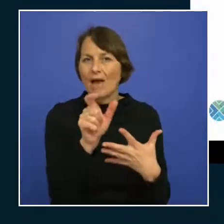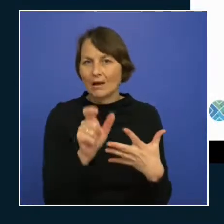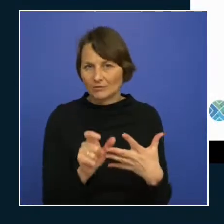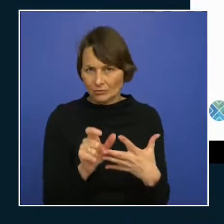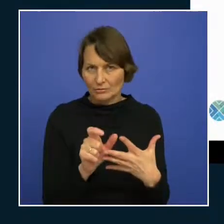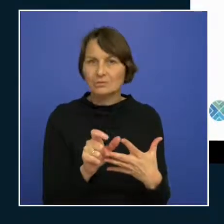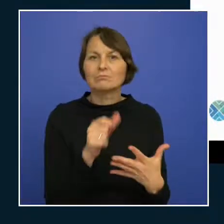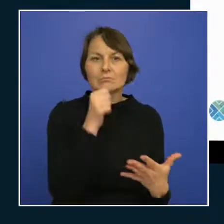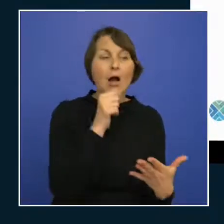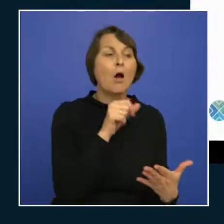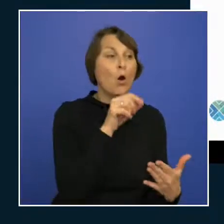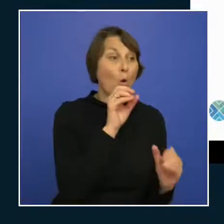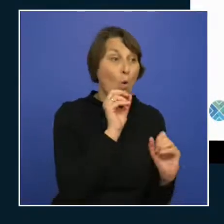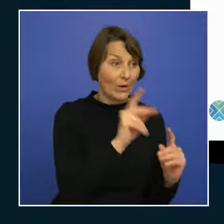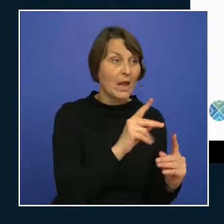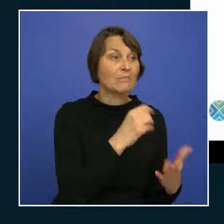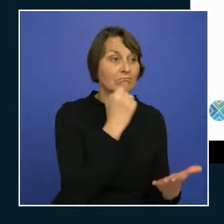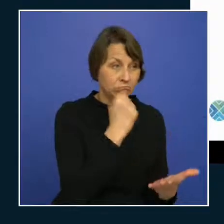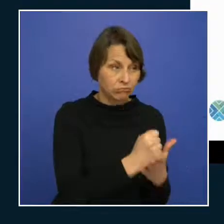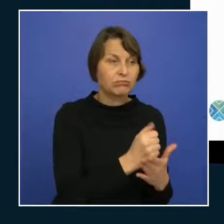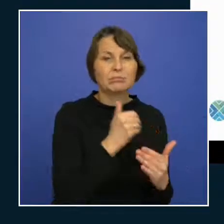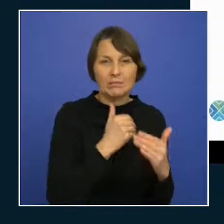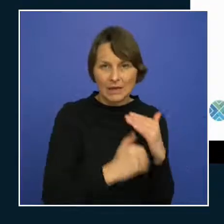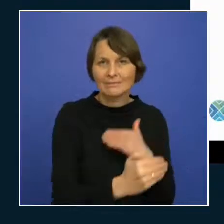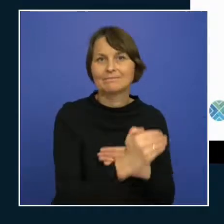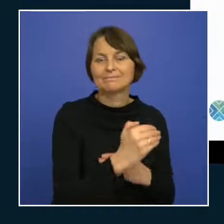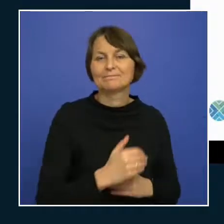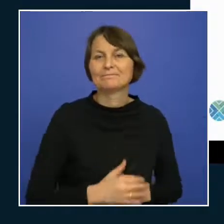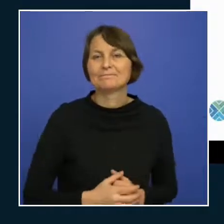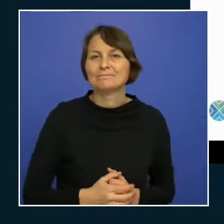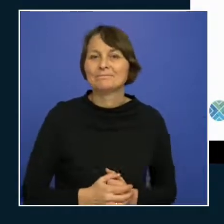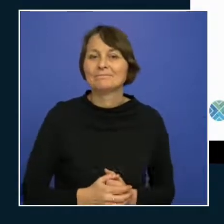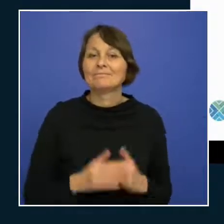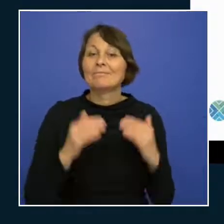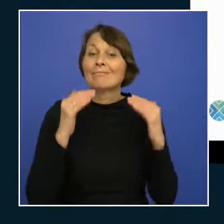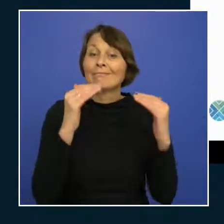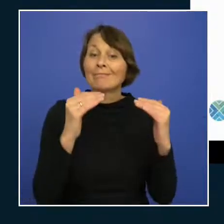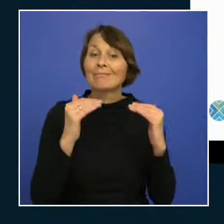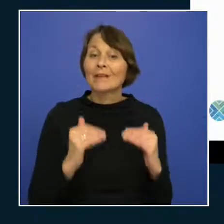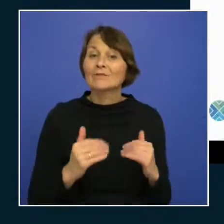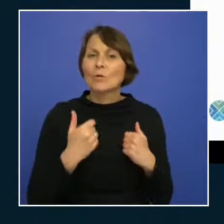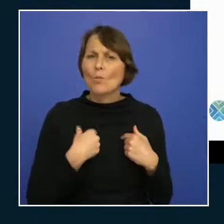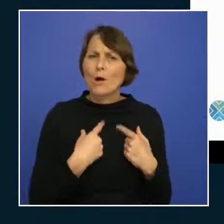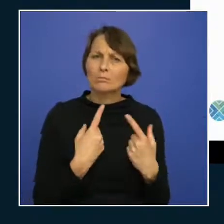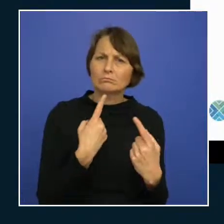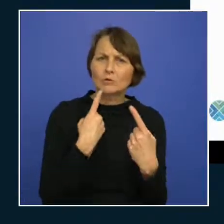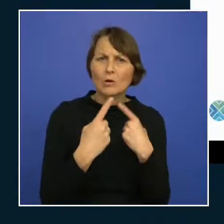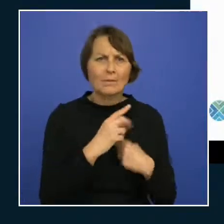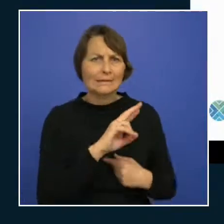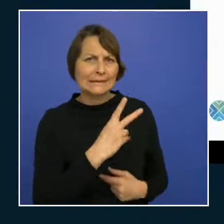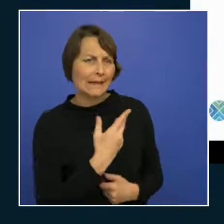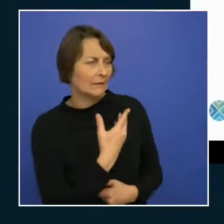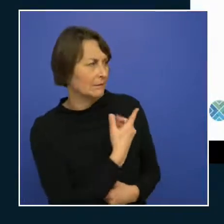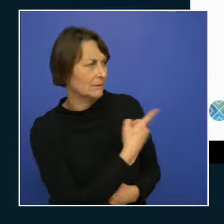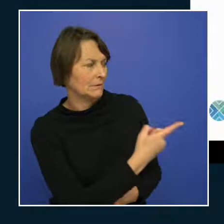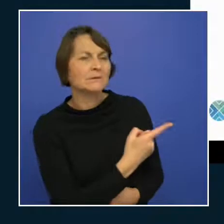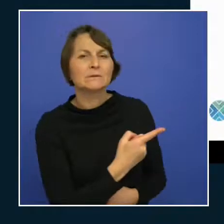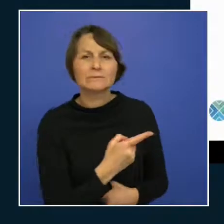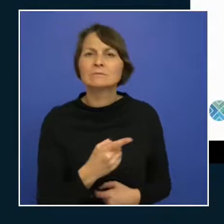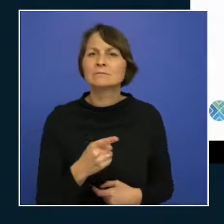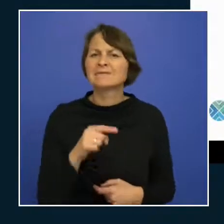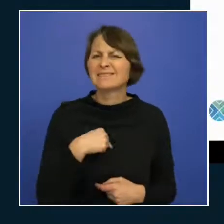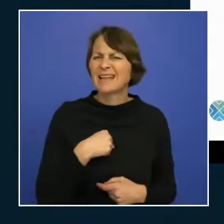well. The next one I want to highlight is service principals. And these are like user accounts, but then